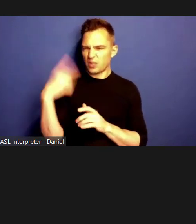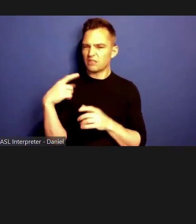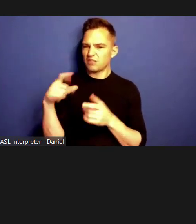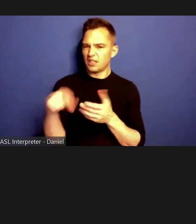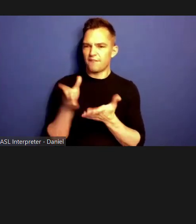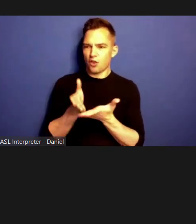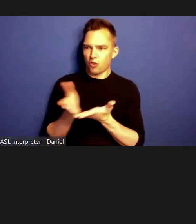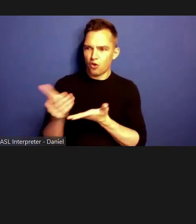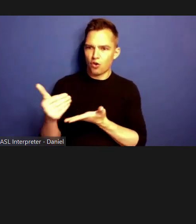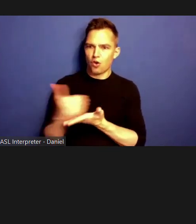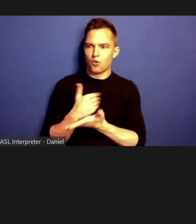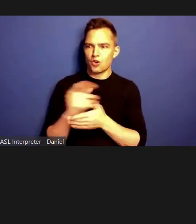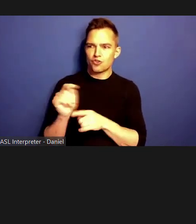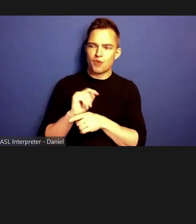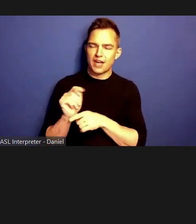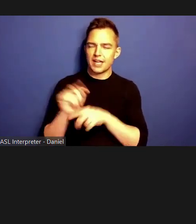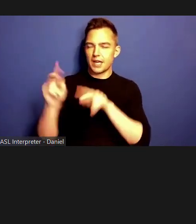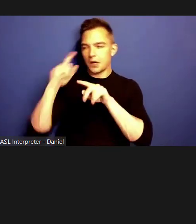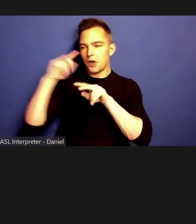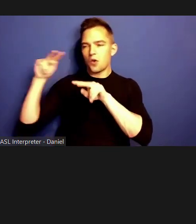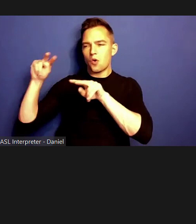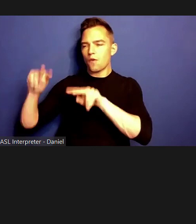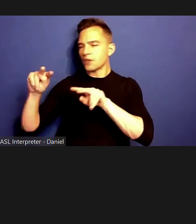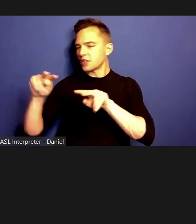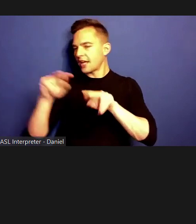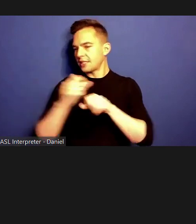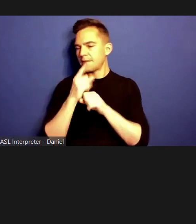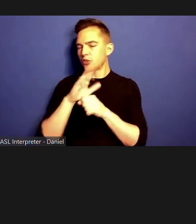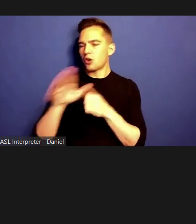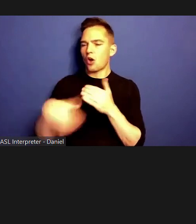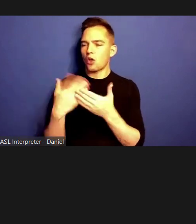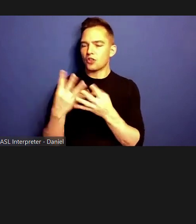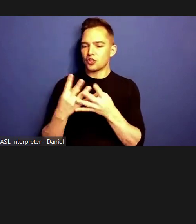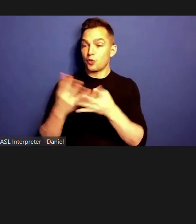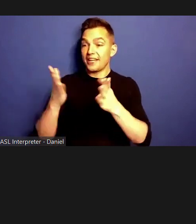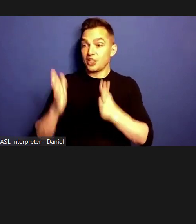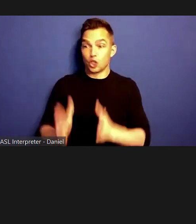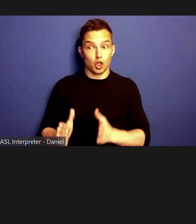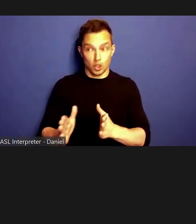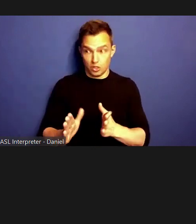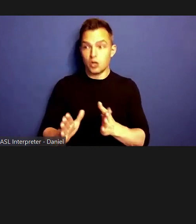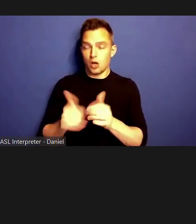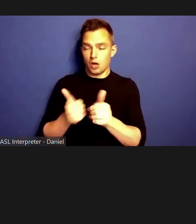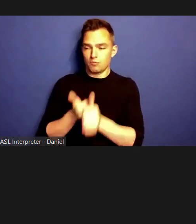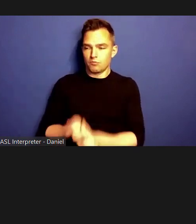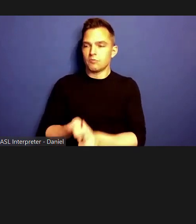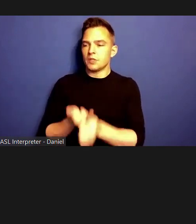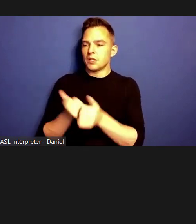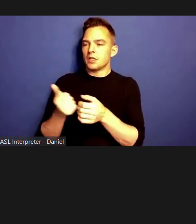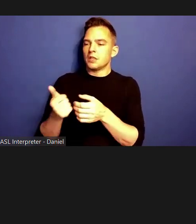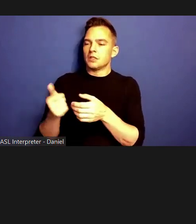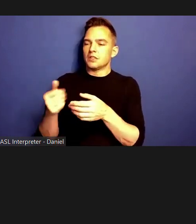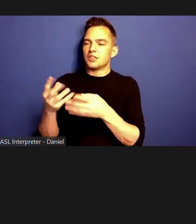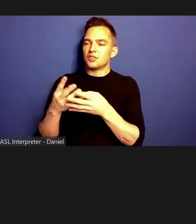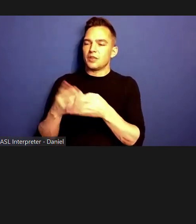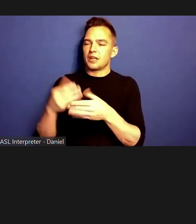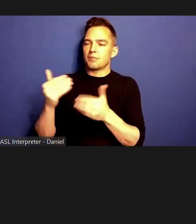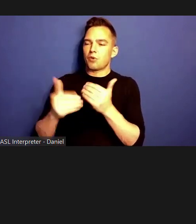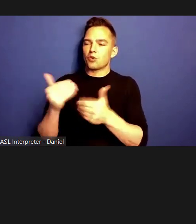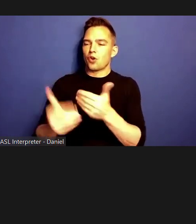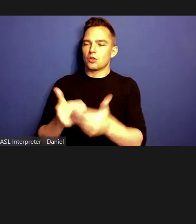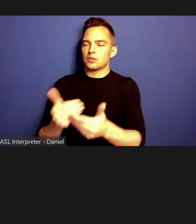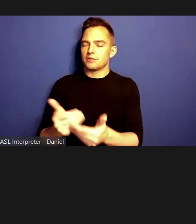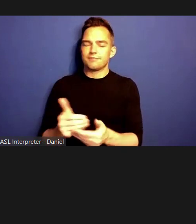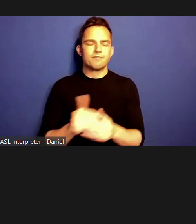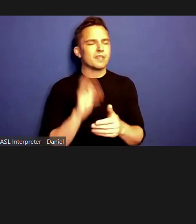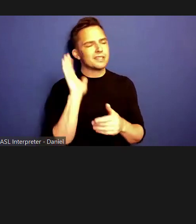thorough training and oversight to make sure all the screeners are adhering to the prescribed screening protocol. You know, it sounds like we're pointing out